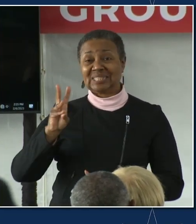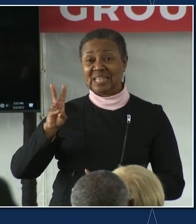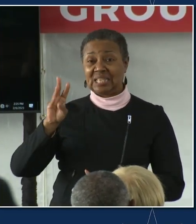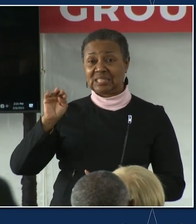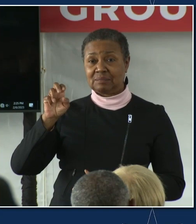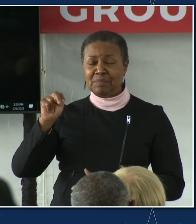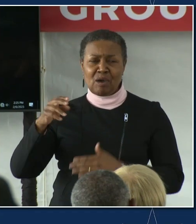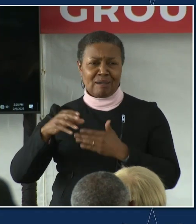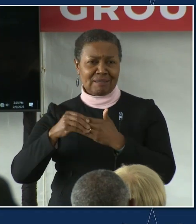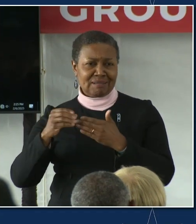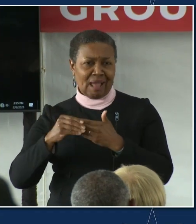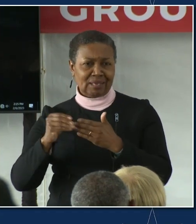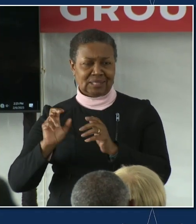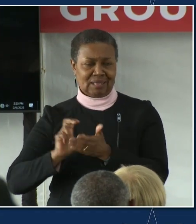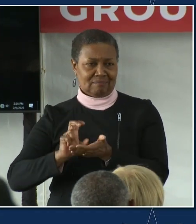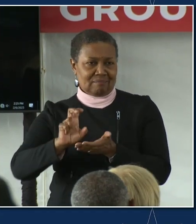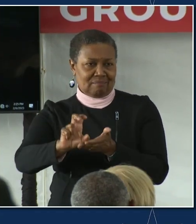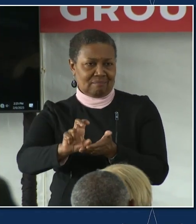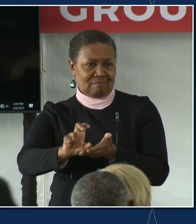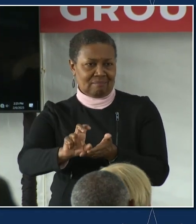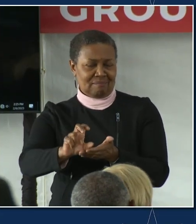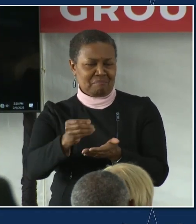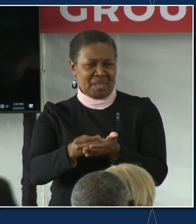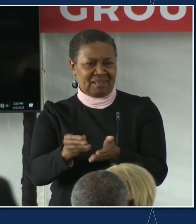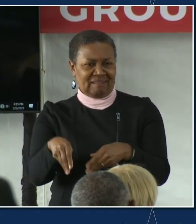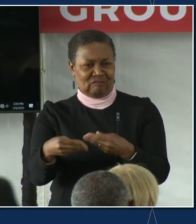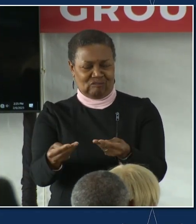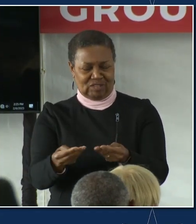$6 million in grant funding.